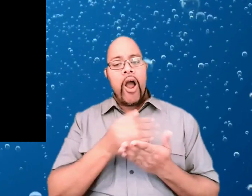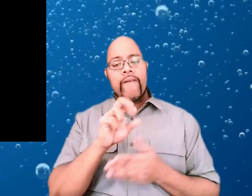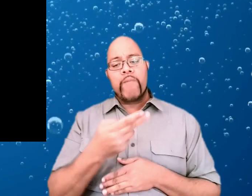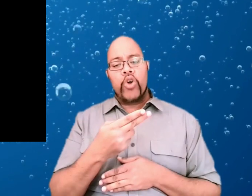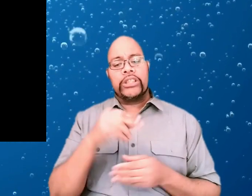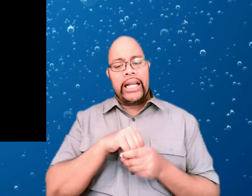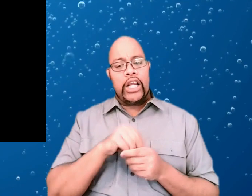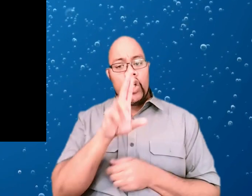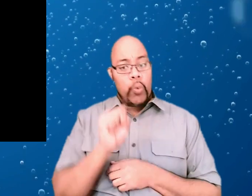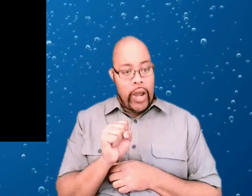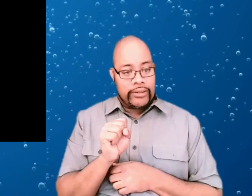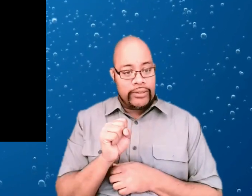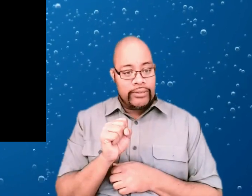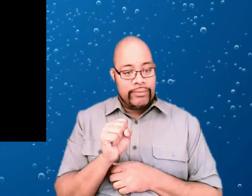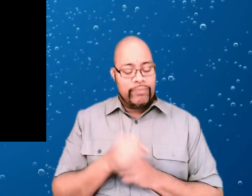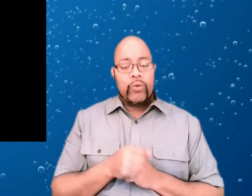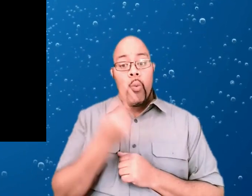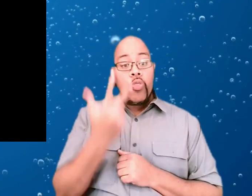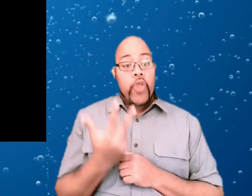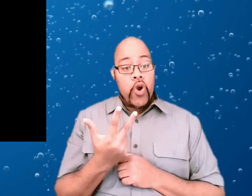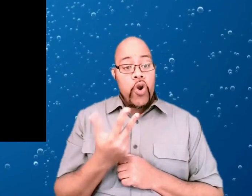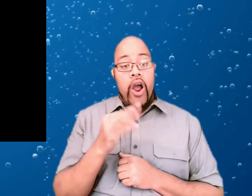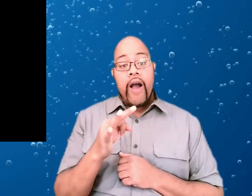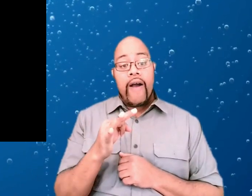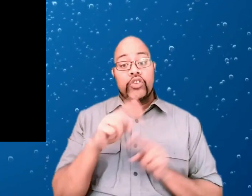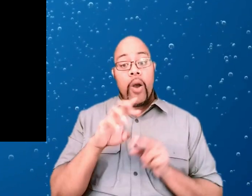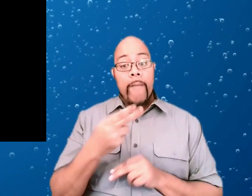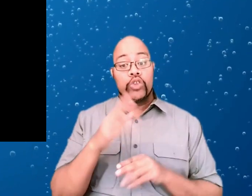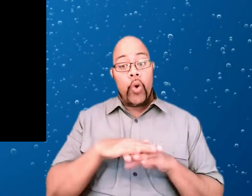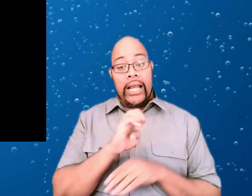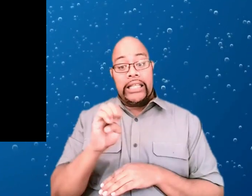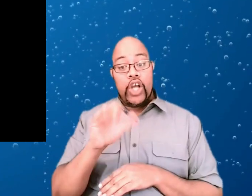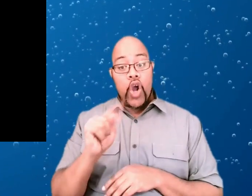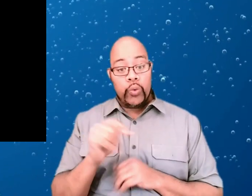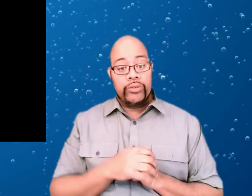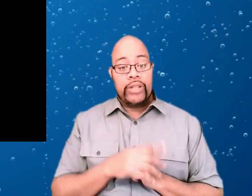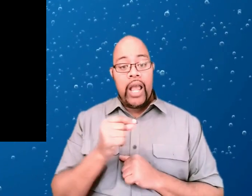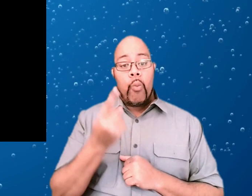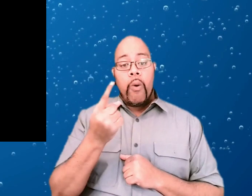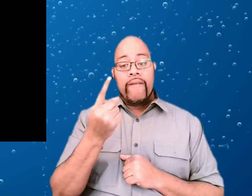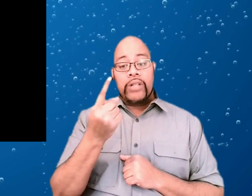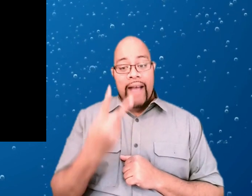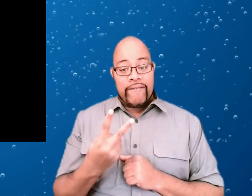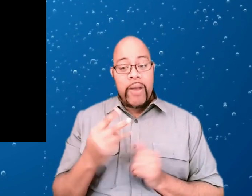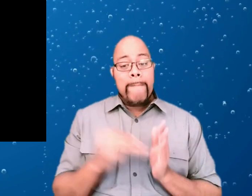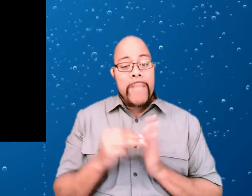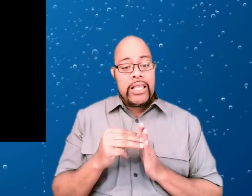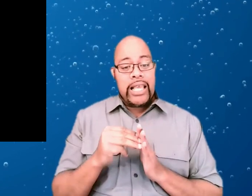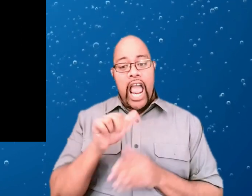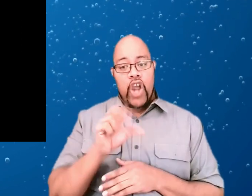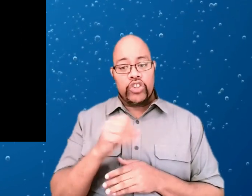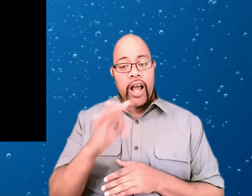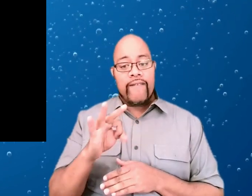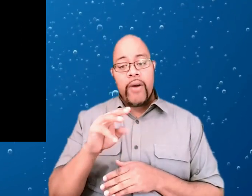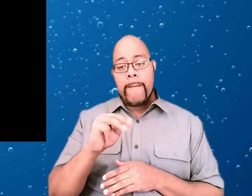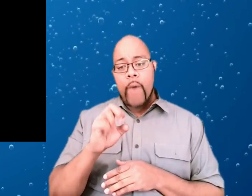of marshland in the United States, a third of the salt marsh on the East Coast, and is home to around